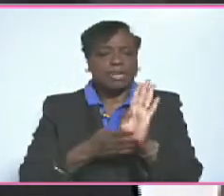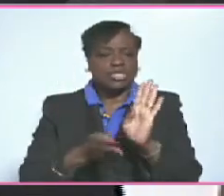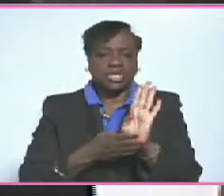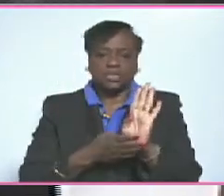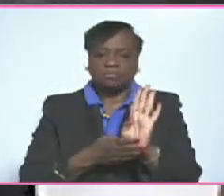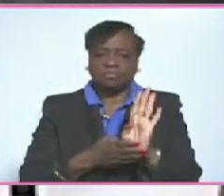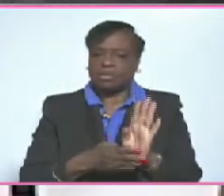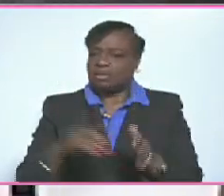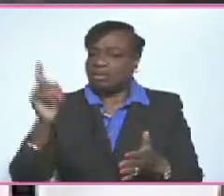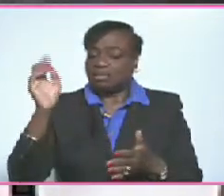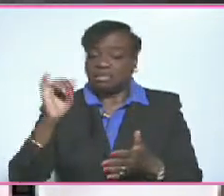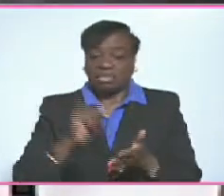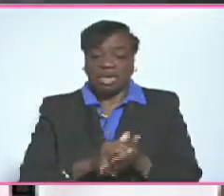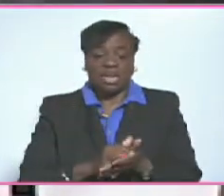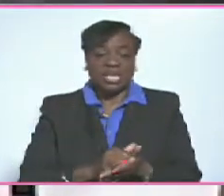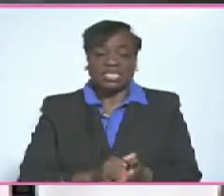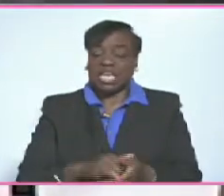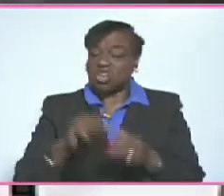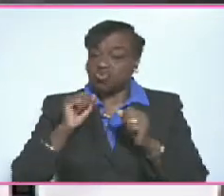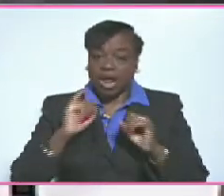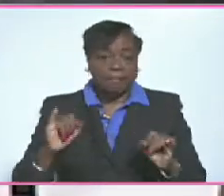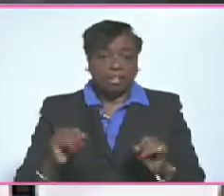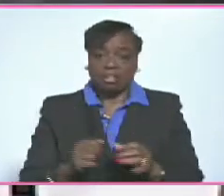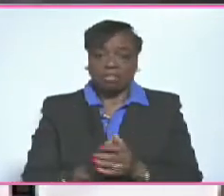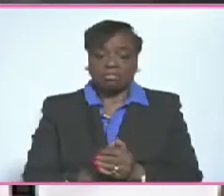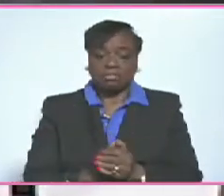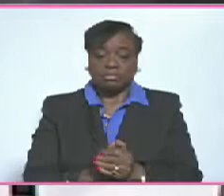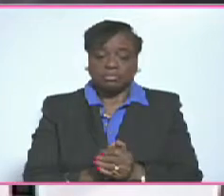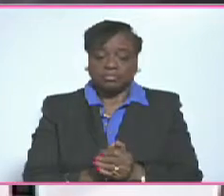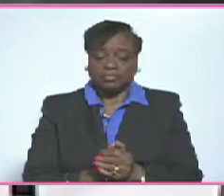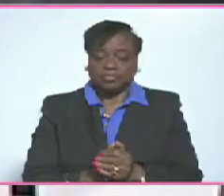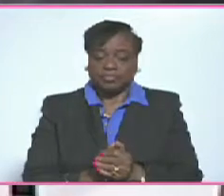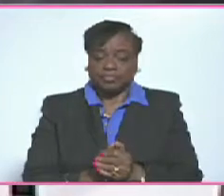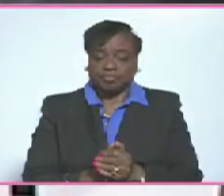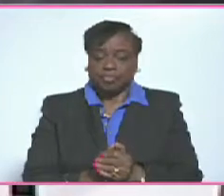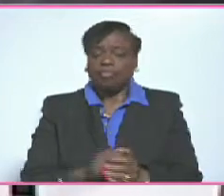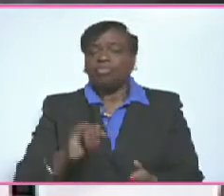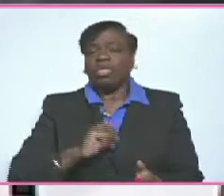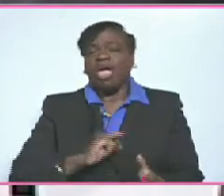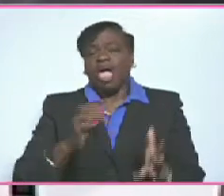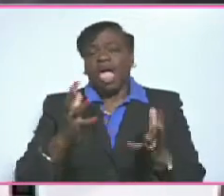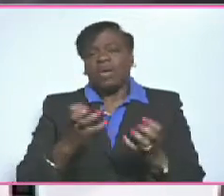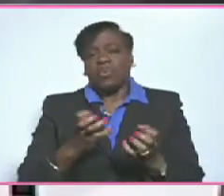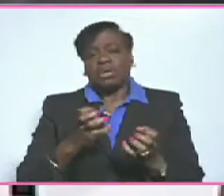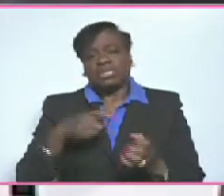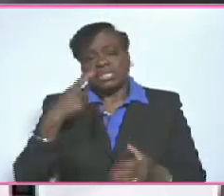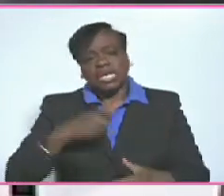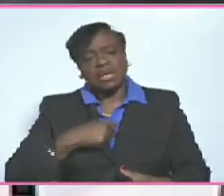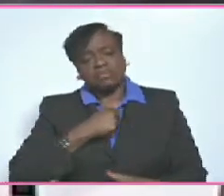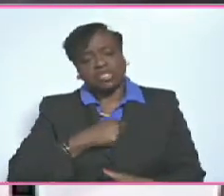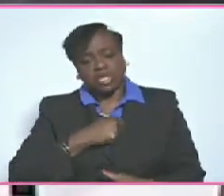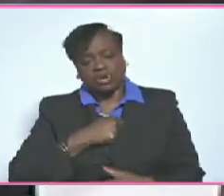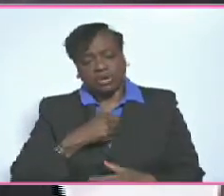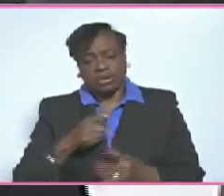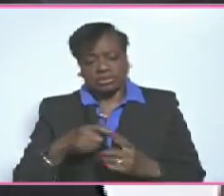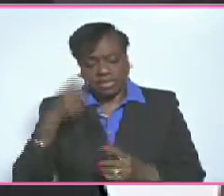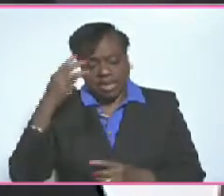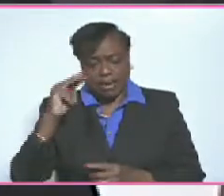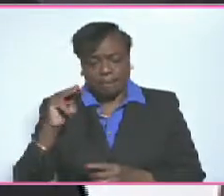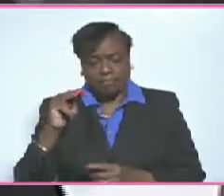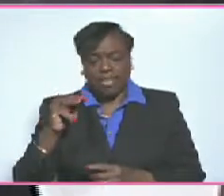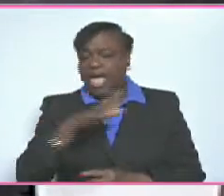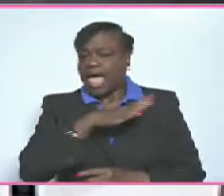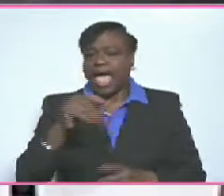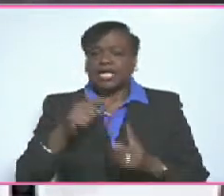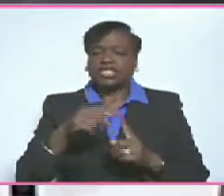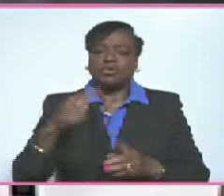Absolutely incredible, Mr. Speaker. You know, and I want to apologize to them. I do want to apologize to them. And to the